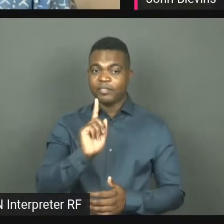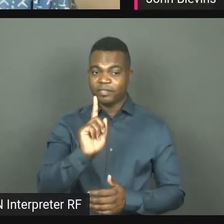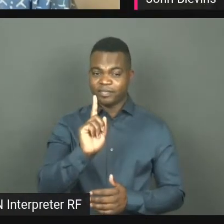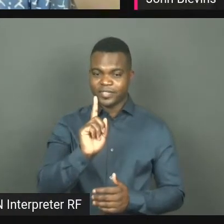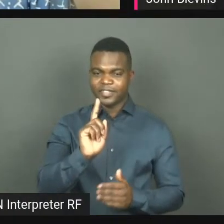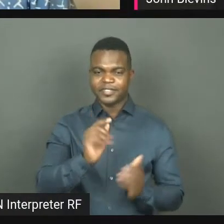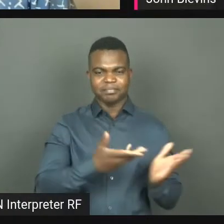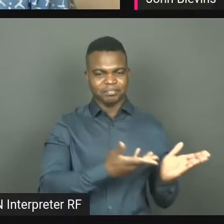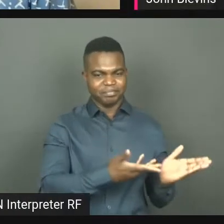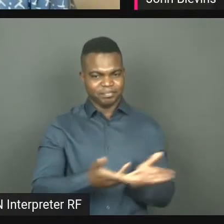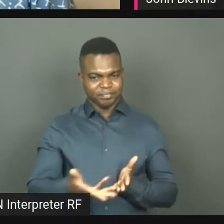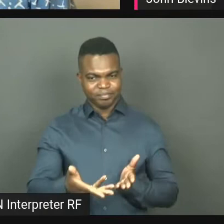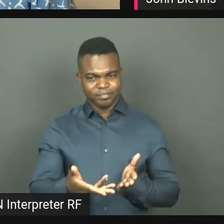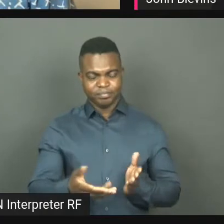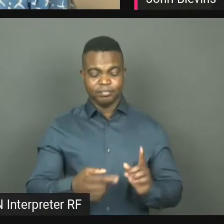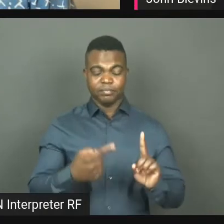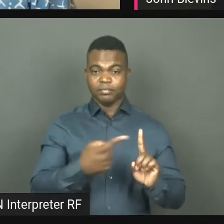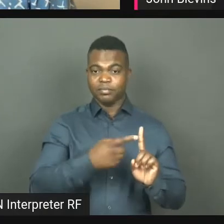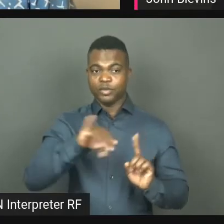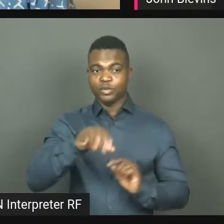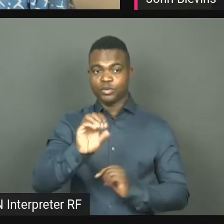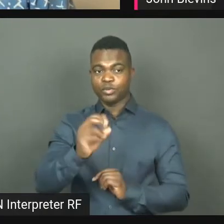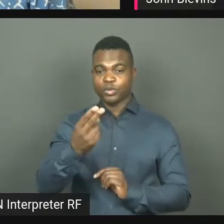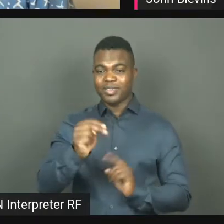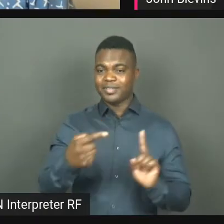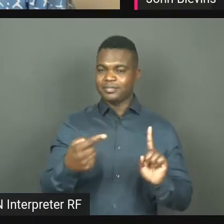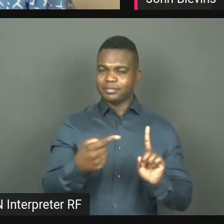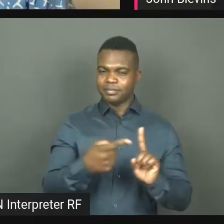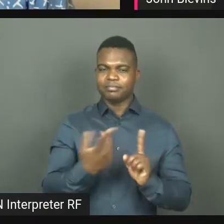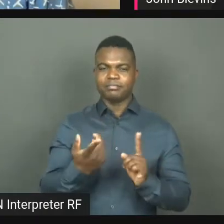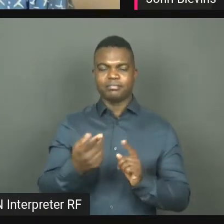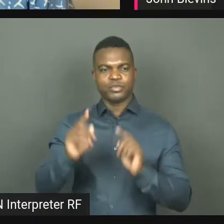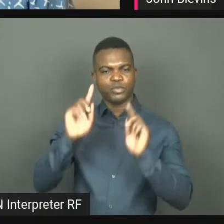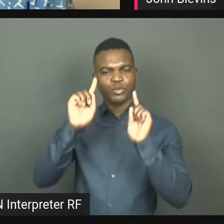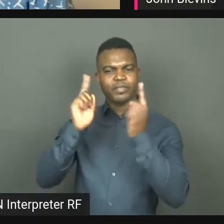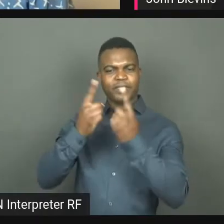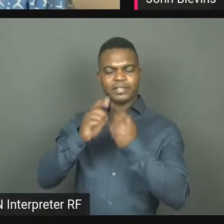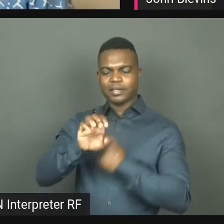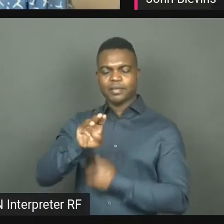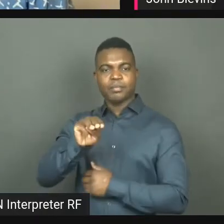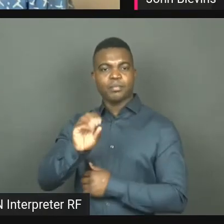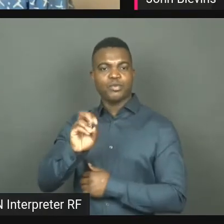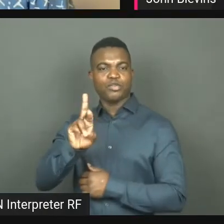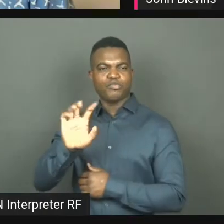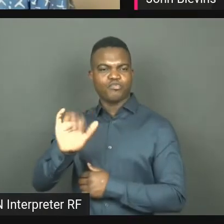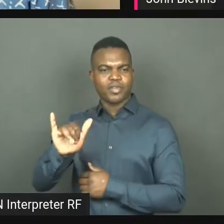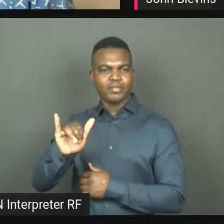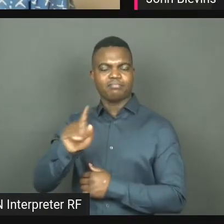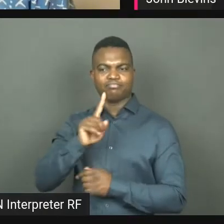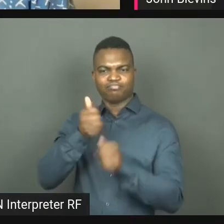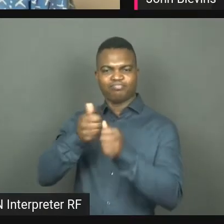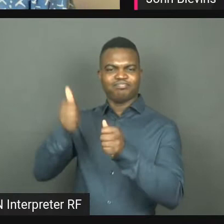or affected by HIV led their own activism? How has nothing about us without us